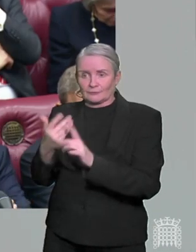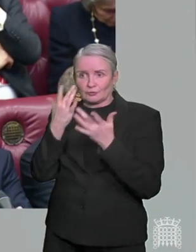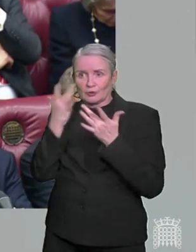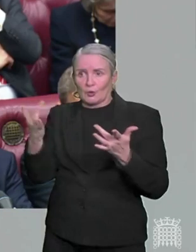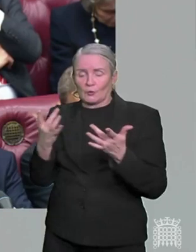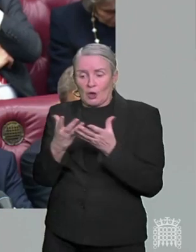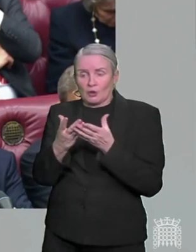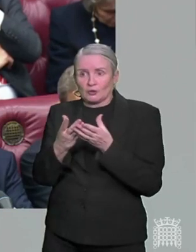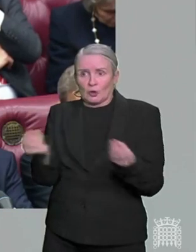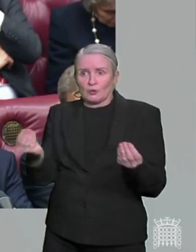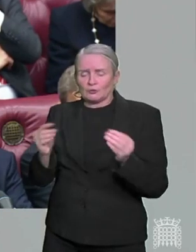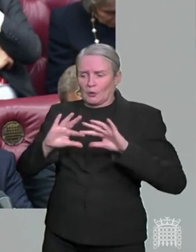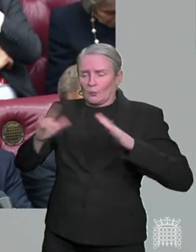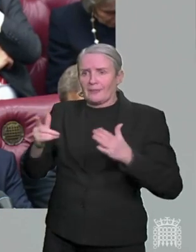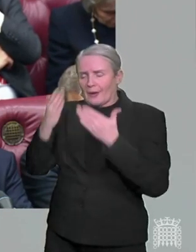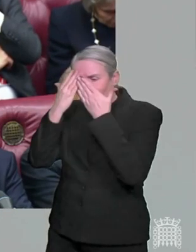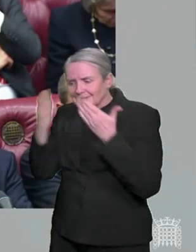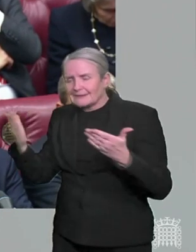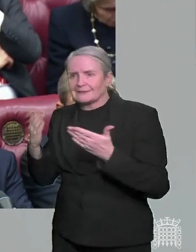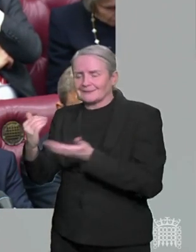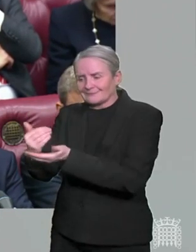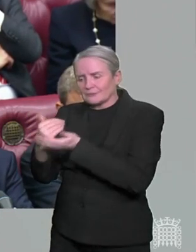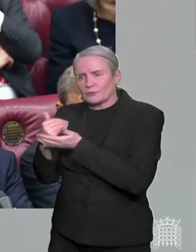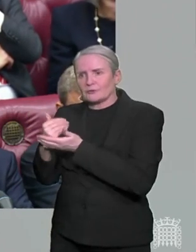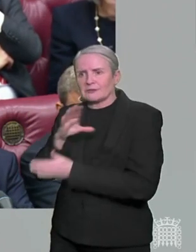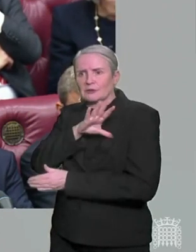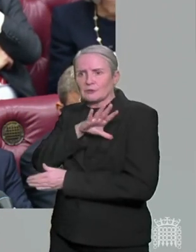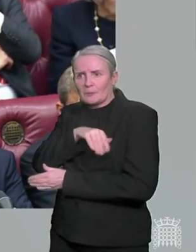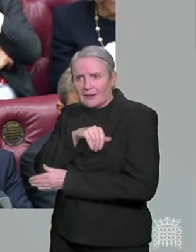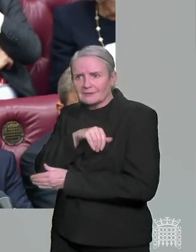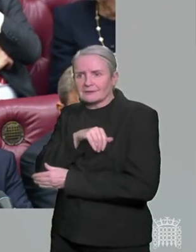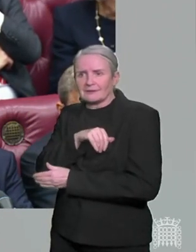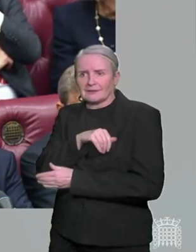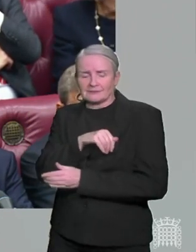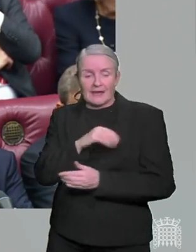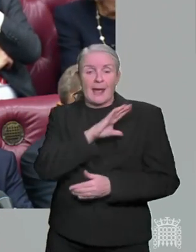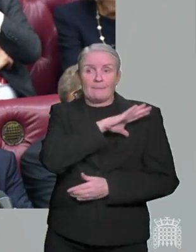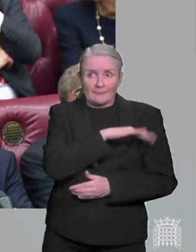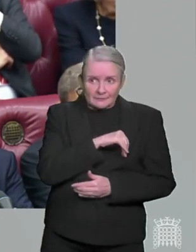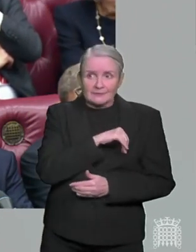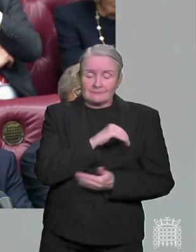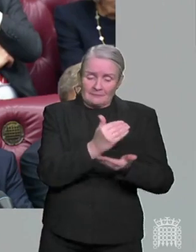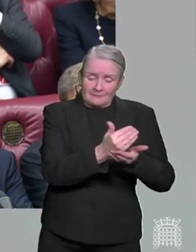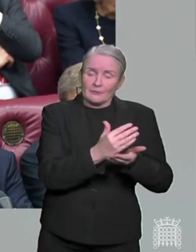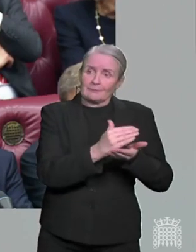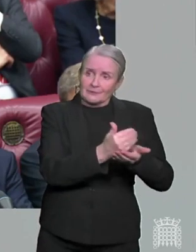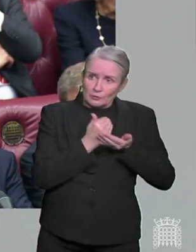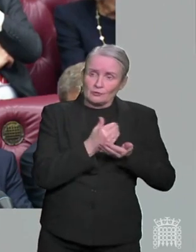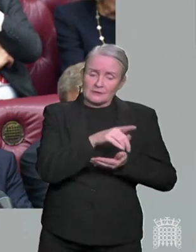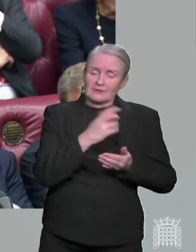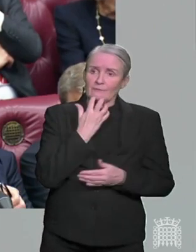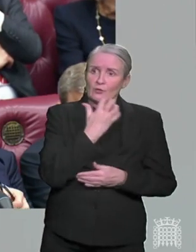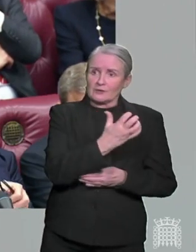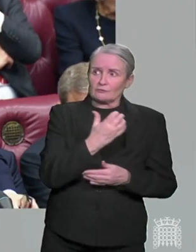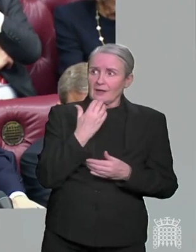and security to Palestinian people, as well as giving vital security to Israel. So I say this is a strong friend